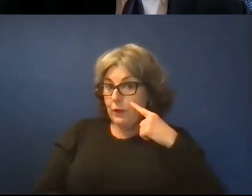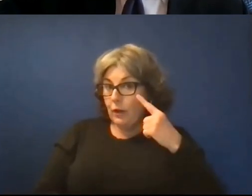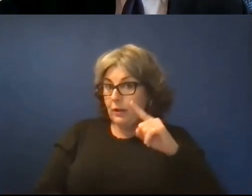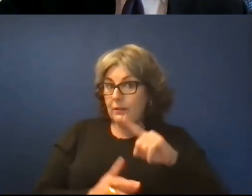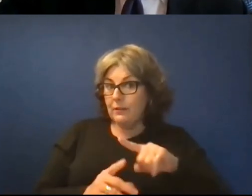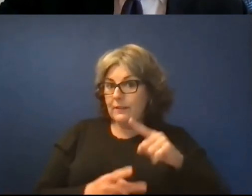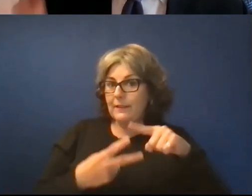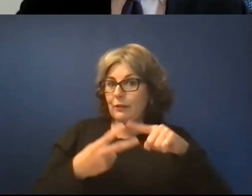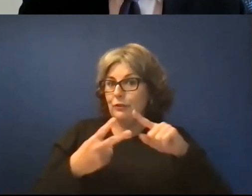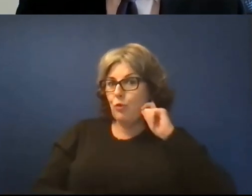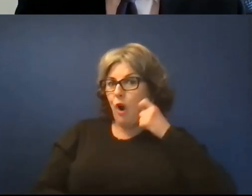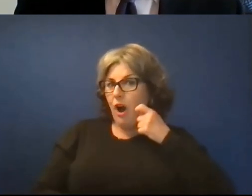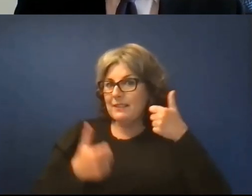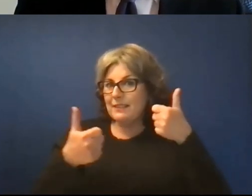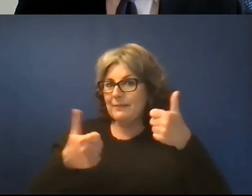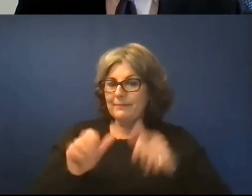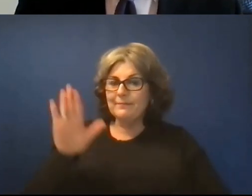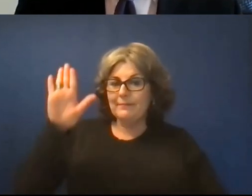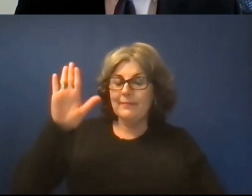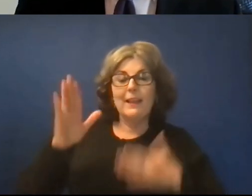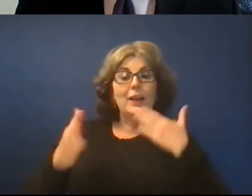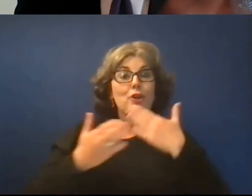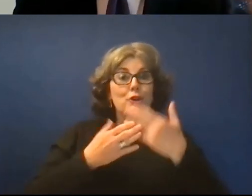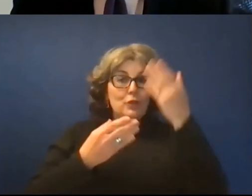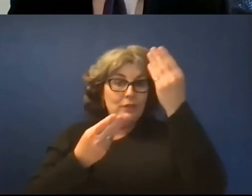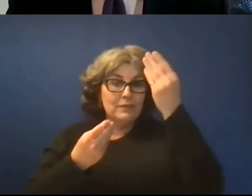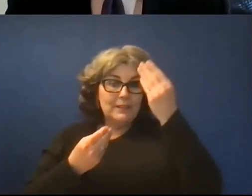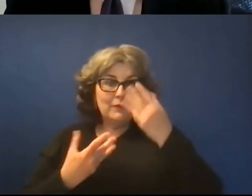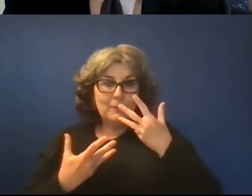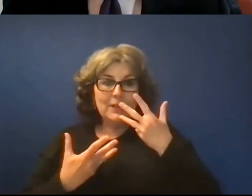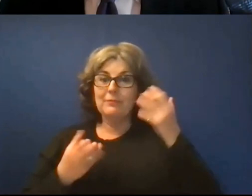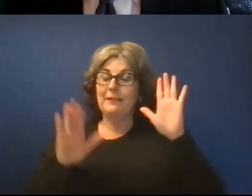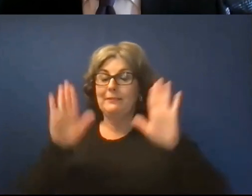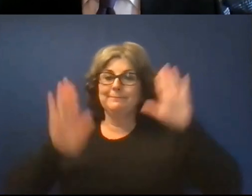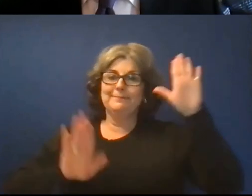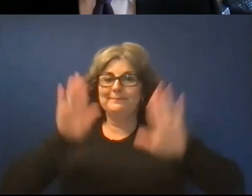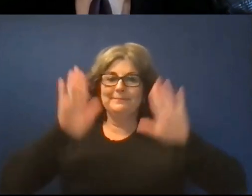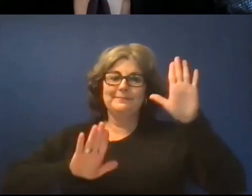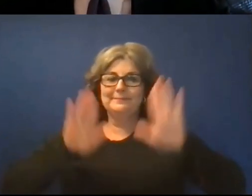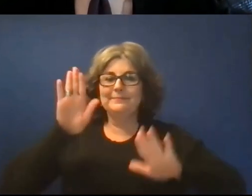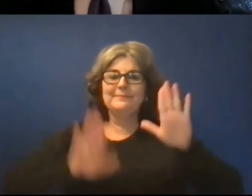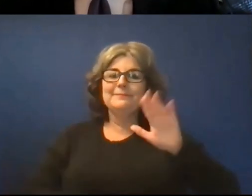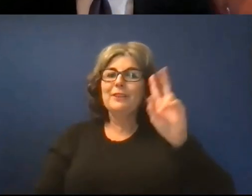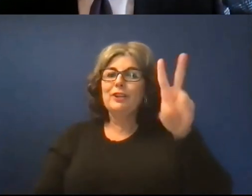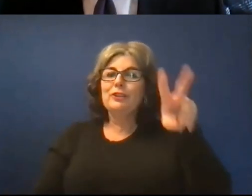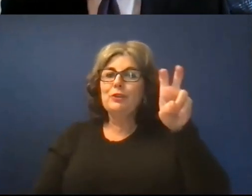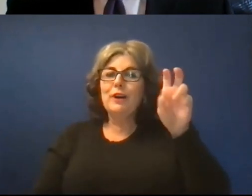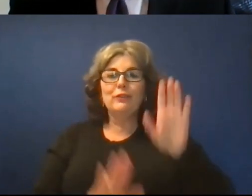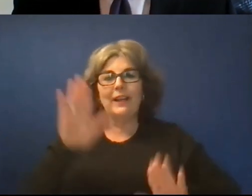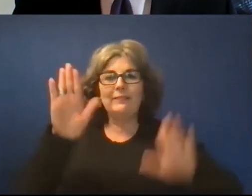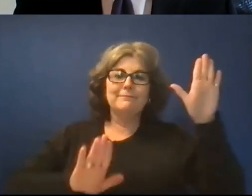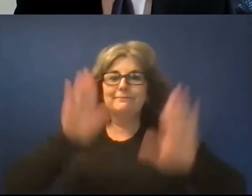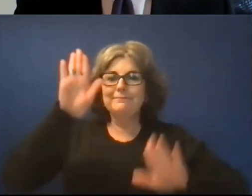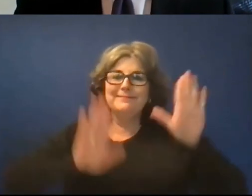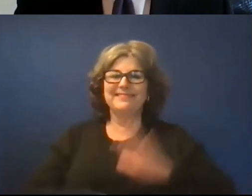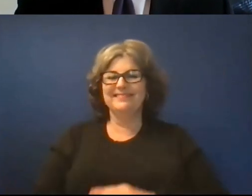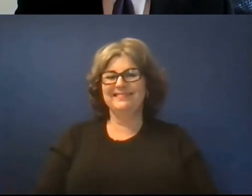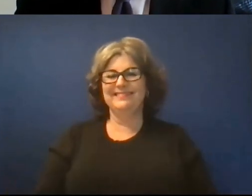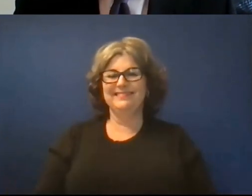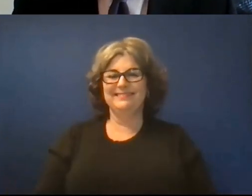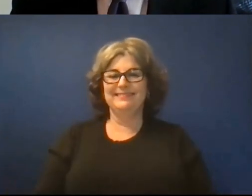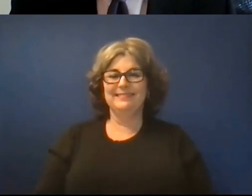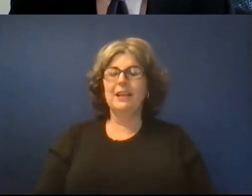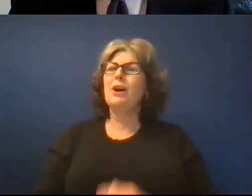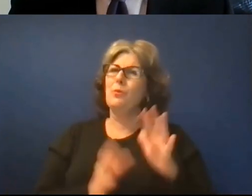were awesome today. Gave us such good information. Ooh, so many hands. 200 hands just shot up in this chat. So we